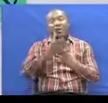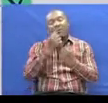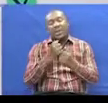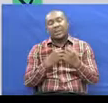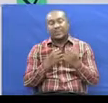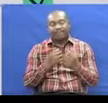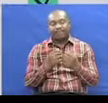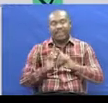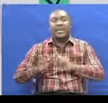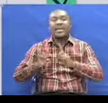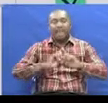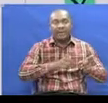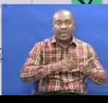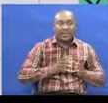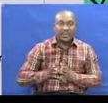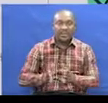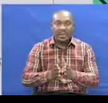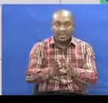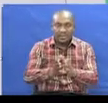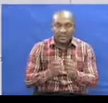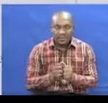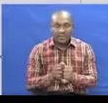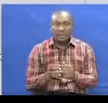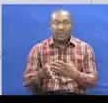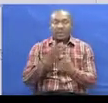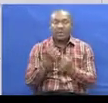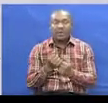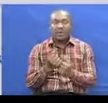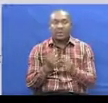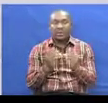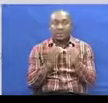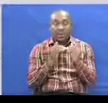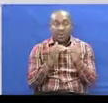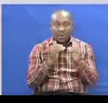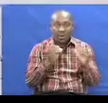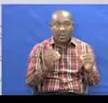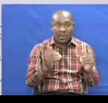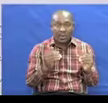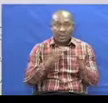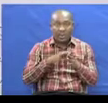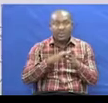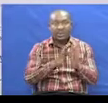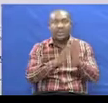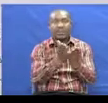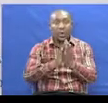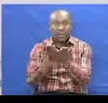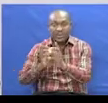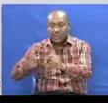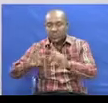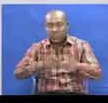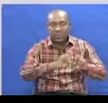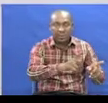these equations. We have common method, which is used by many textbooks, and we